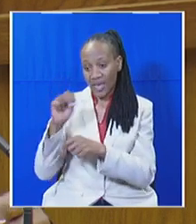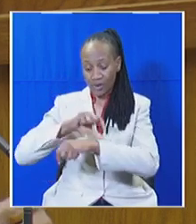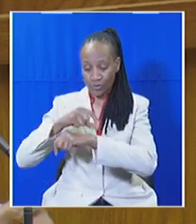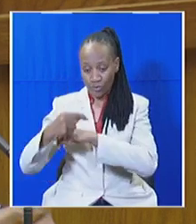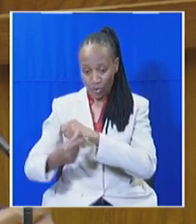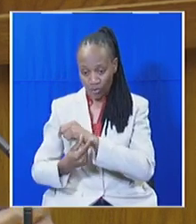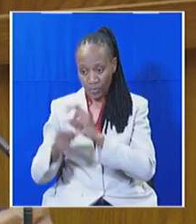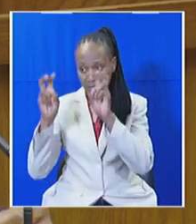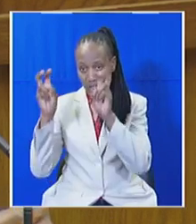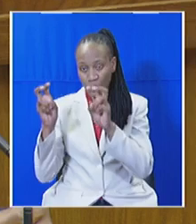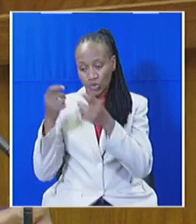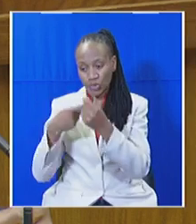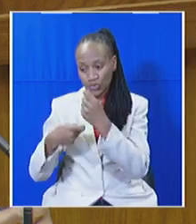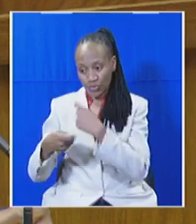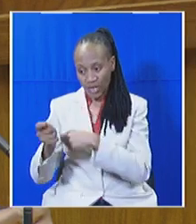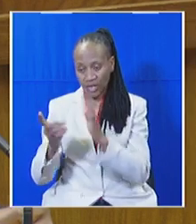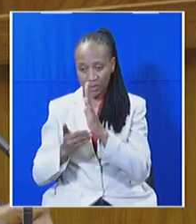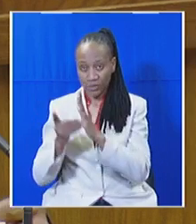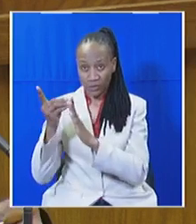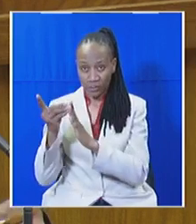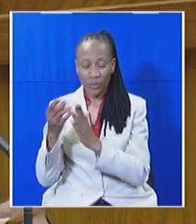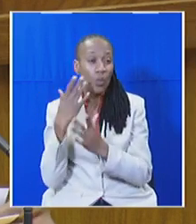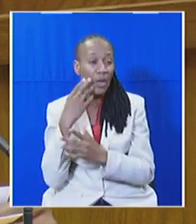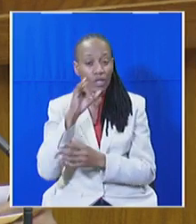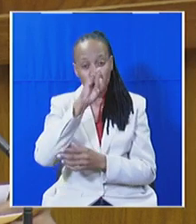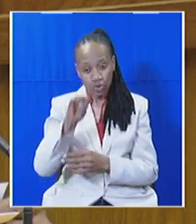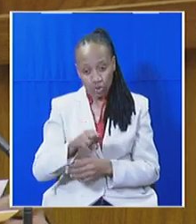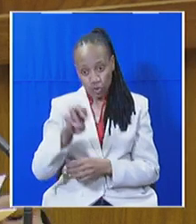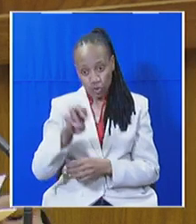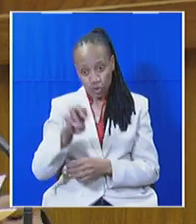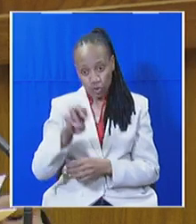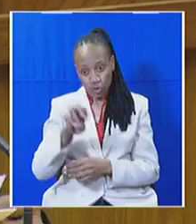and Development in June 2015,